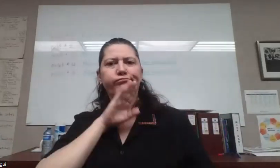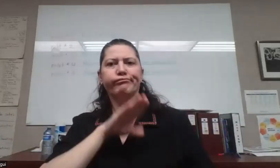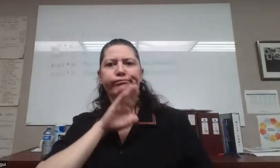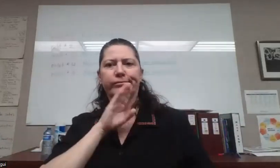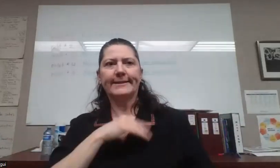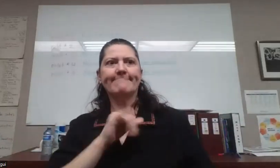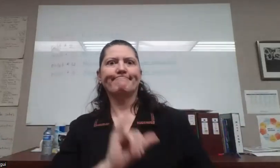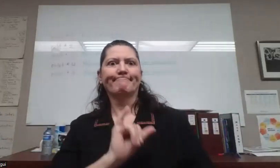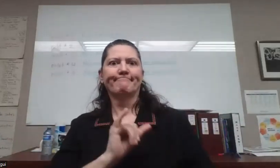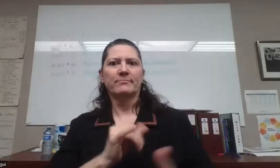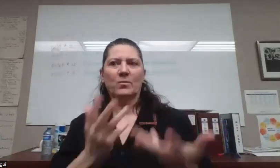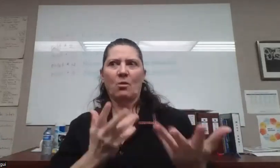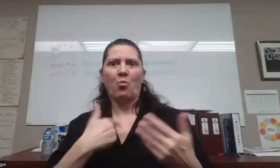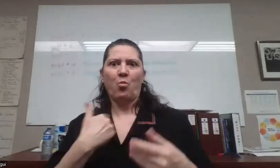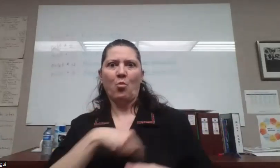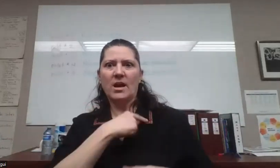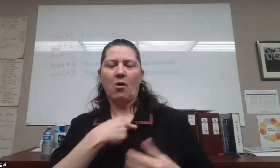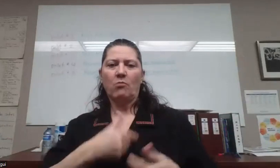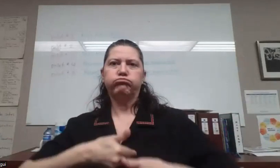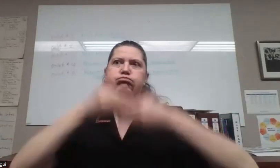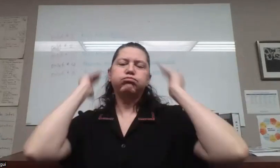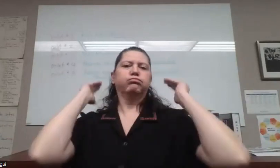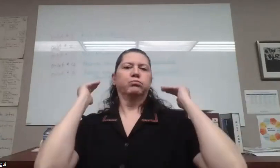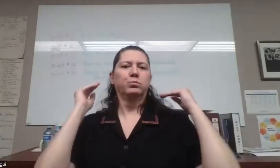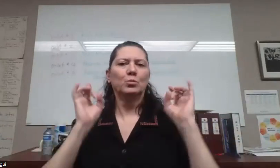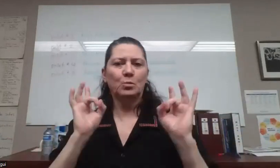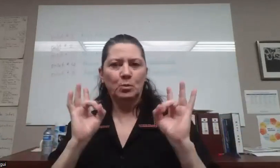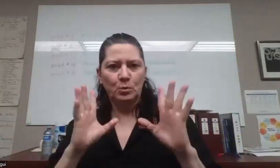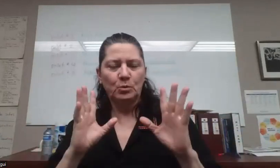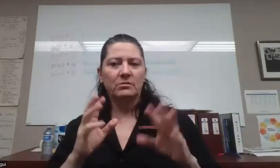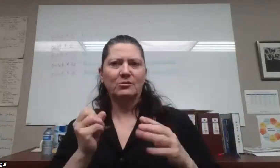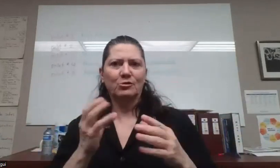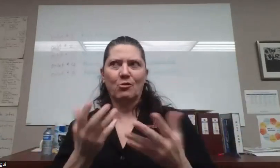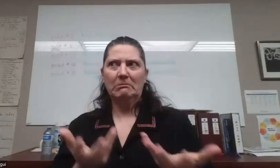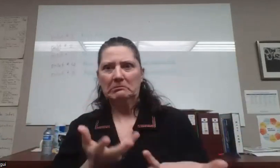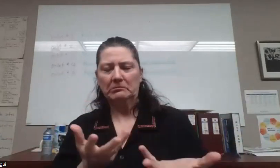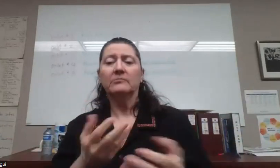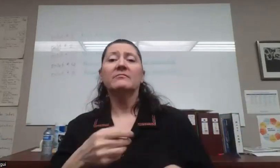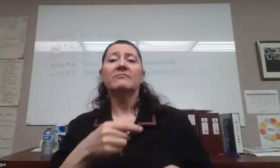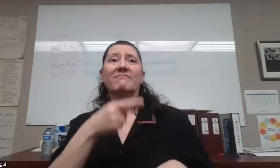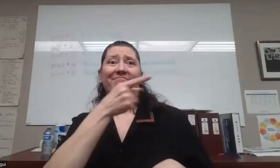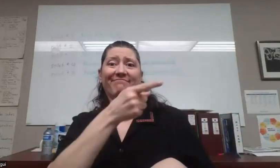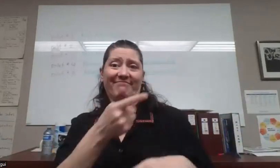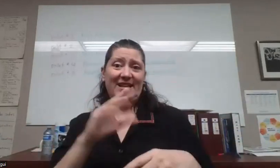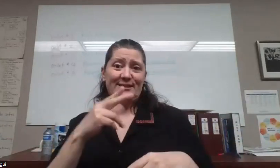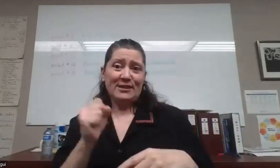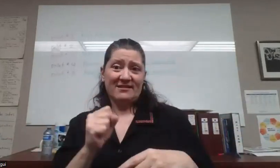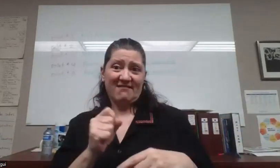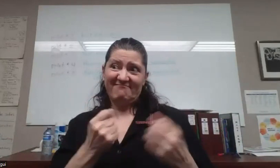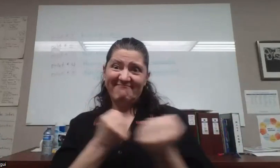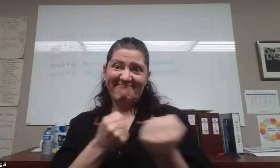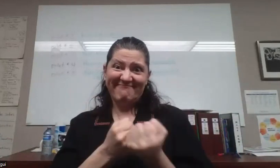They used to be CHS clients, but they're very frustrated with the services they're no longer receiving. And so it's